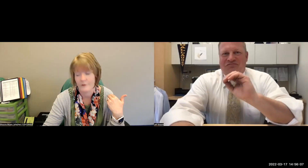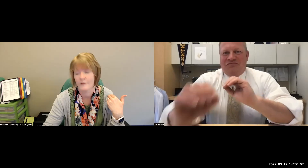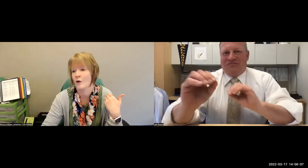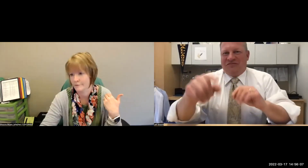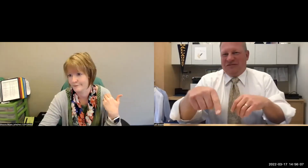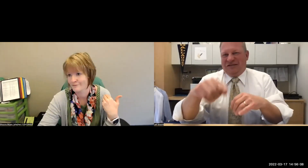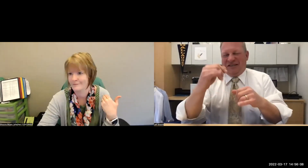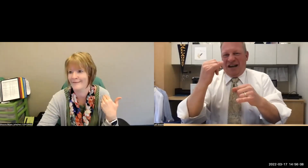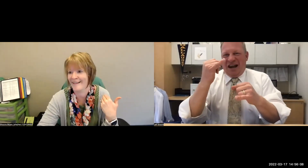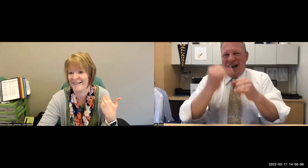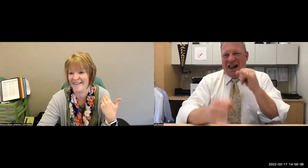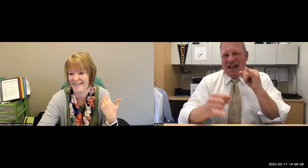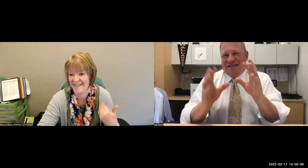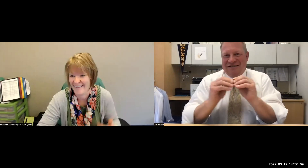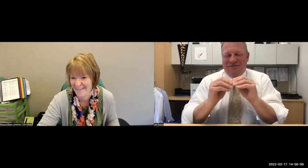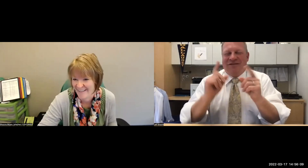No.